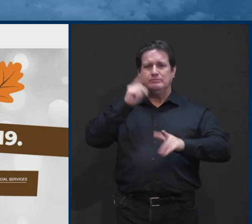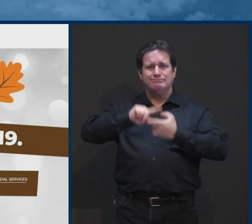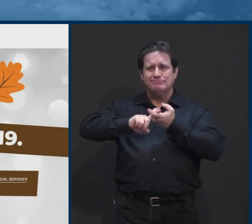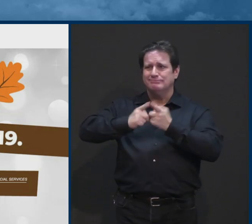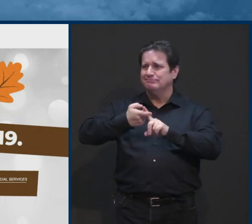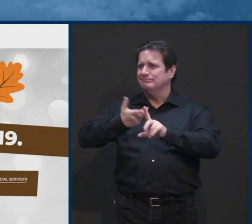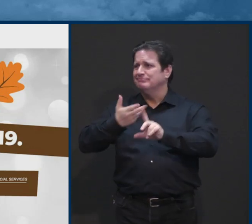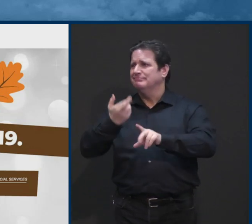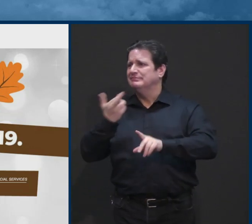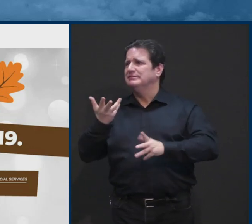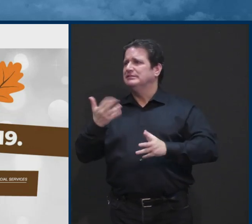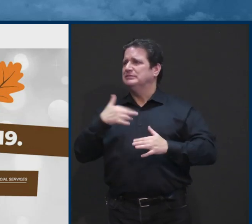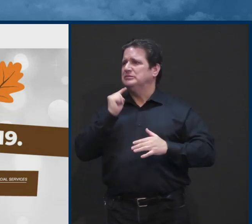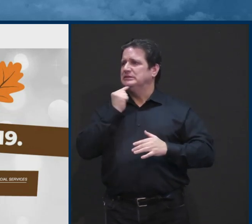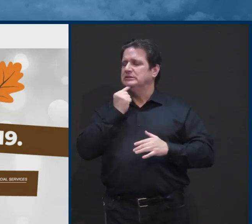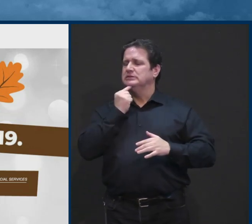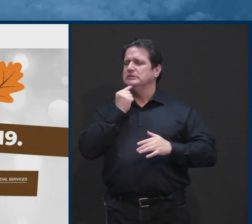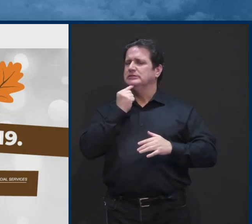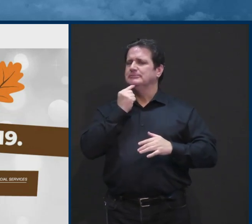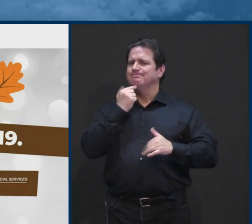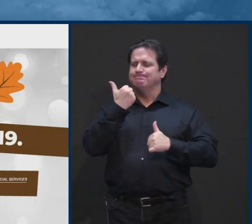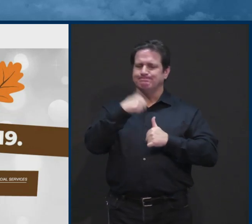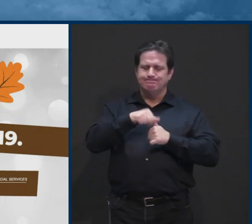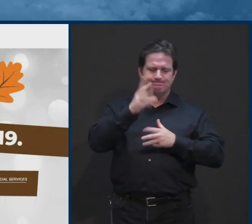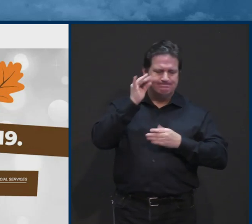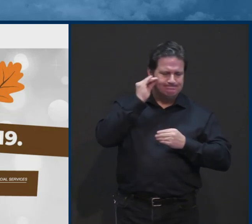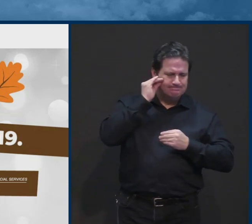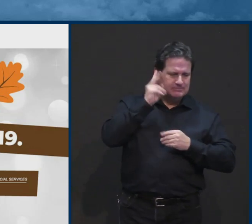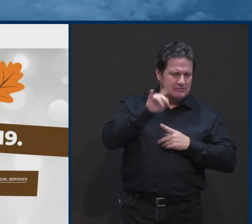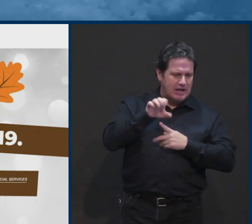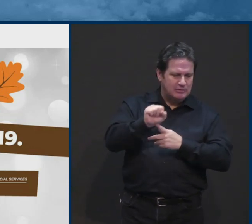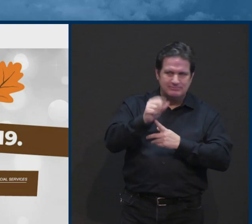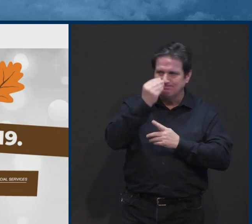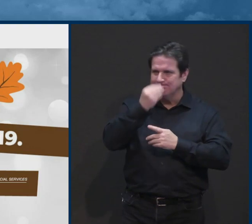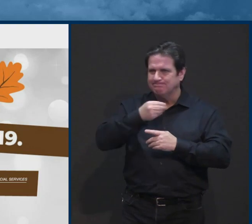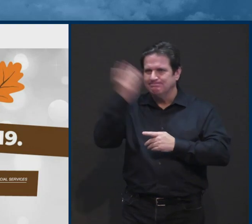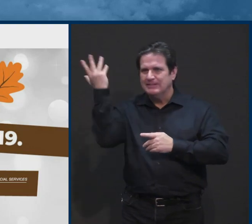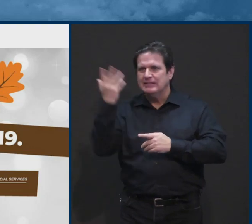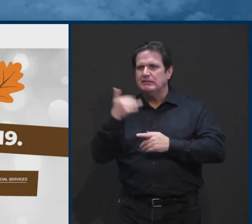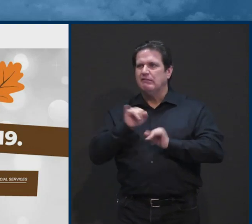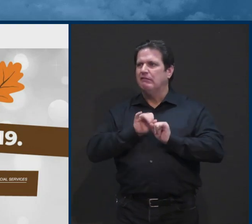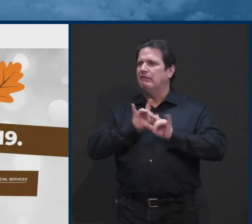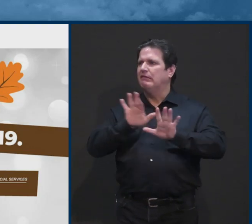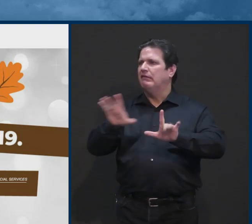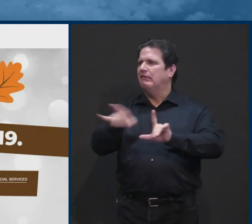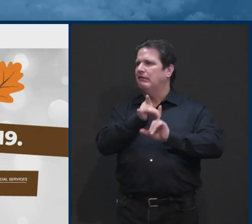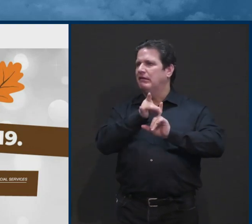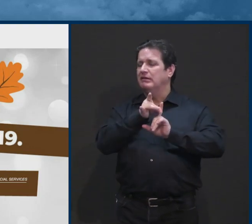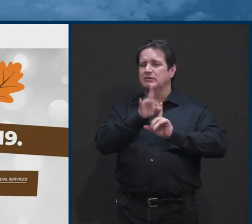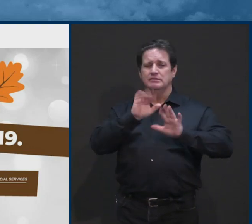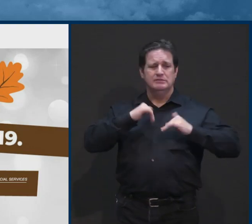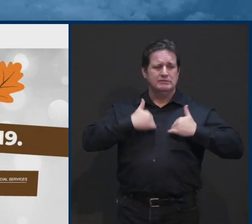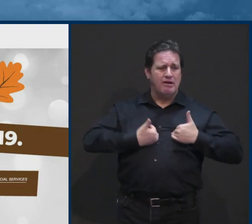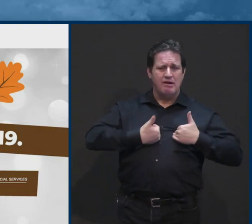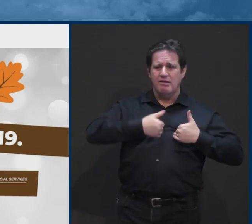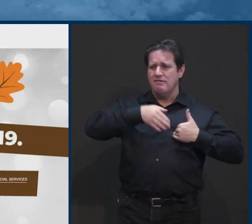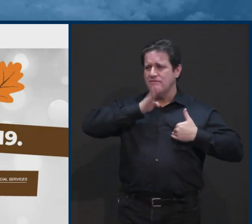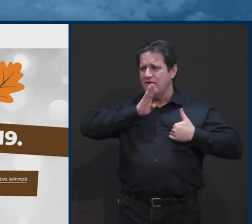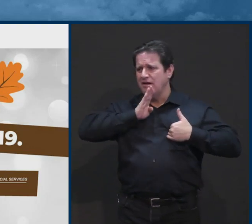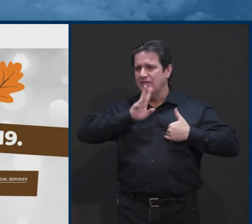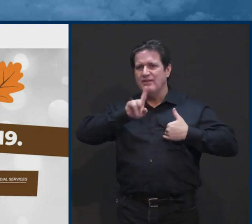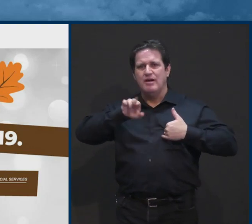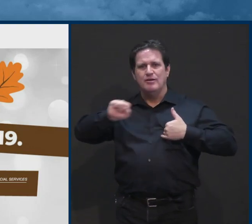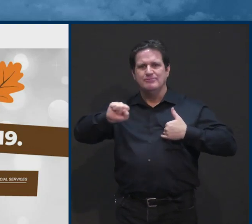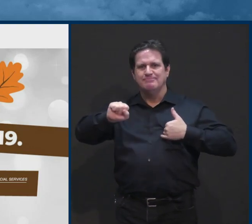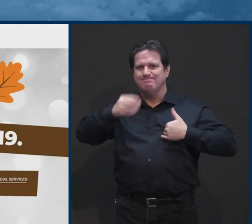friends. But just remember that this virus doesn't care if we are tired. This virus wants